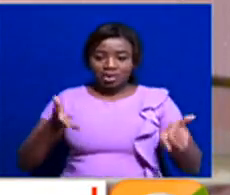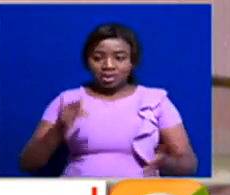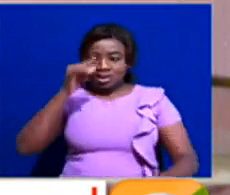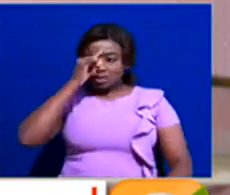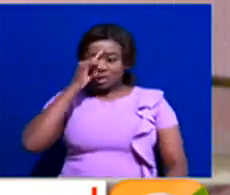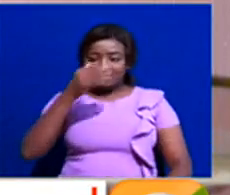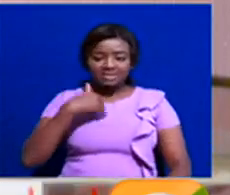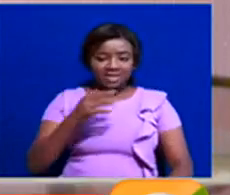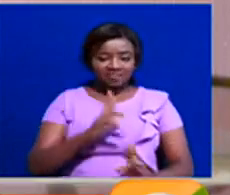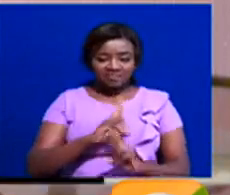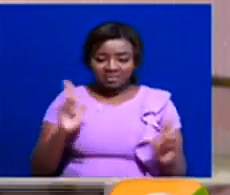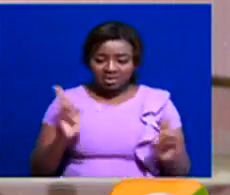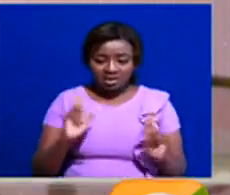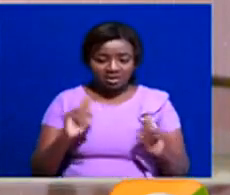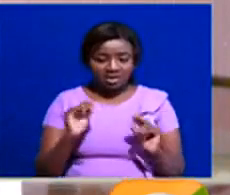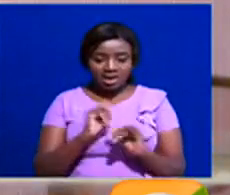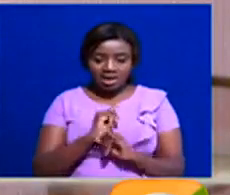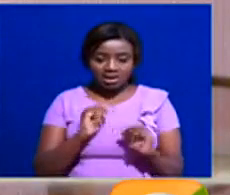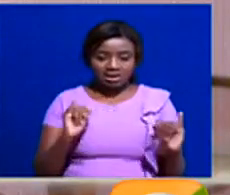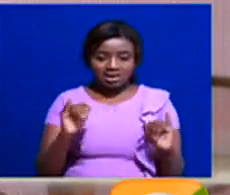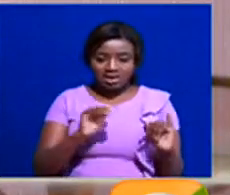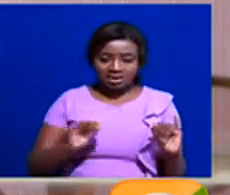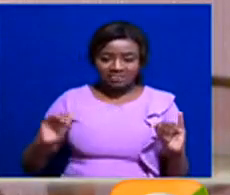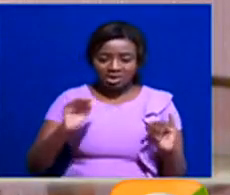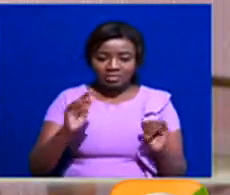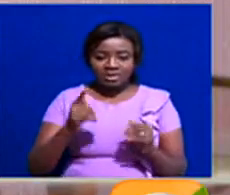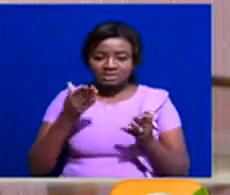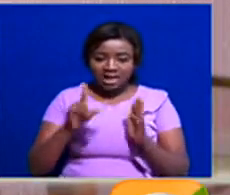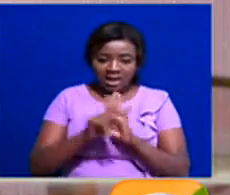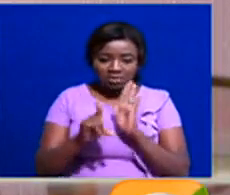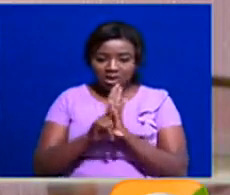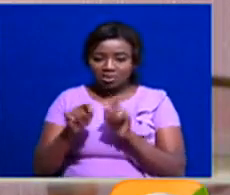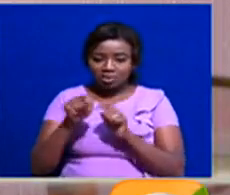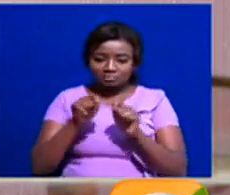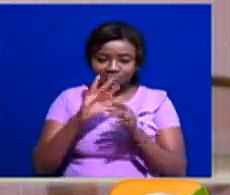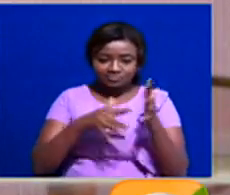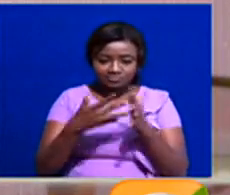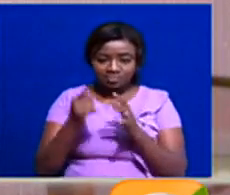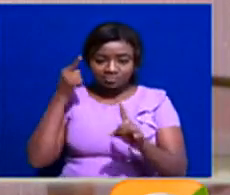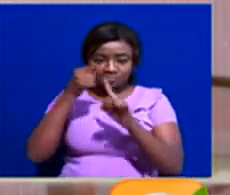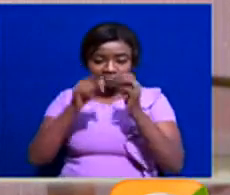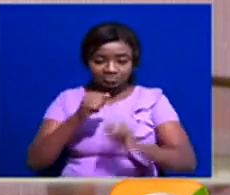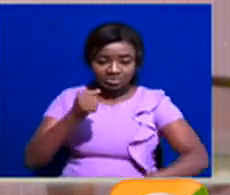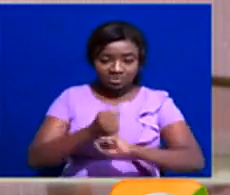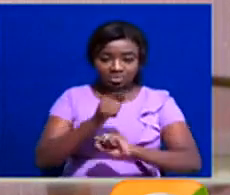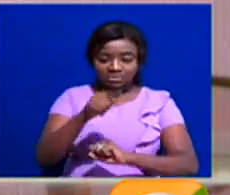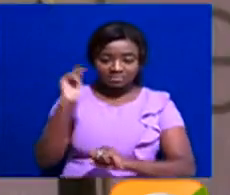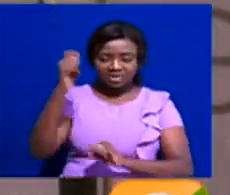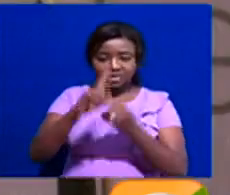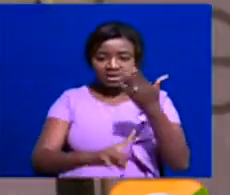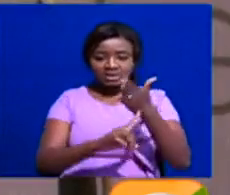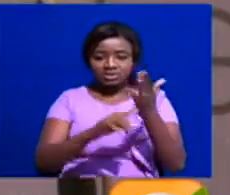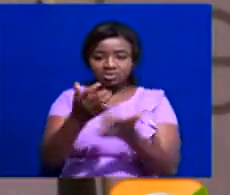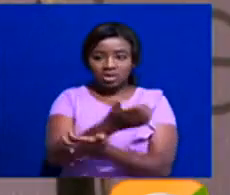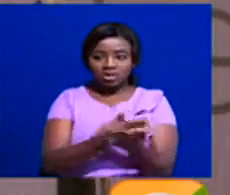very robust enabling environment through various legal and regulatory frameworks to spur Kenya's digital economy. Kenya